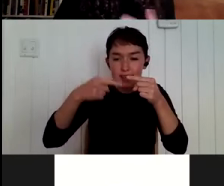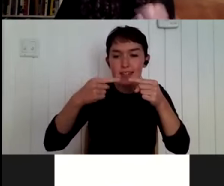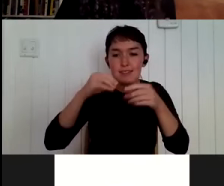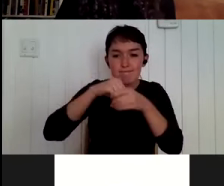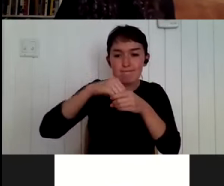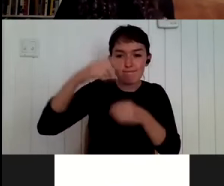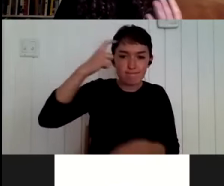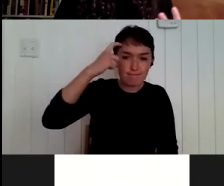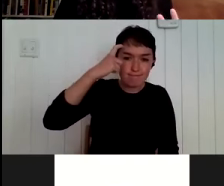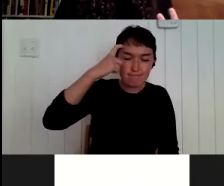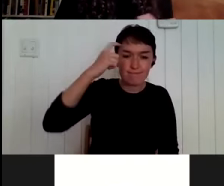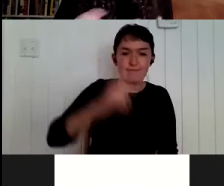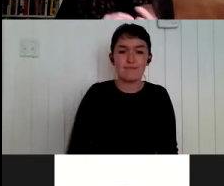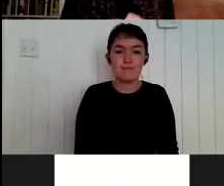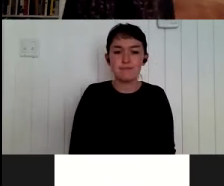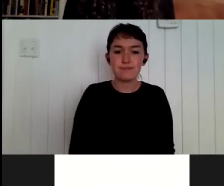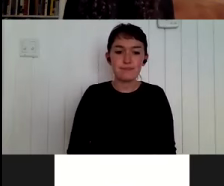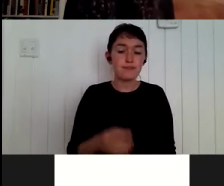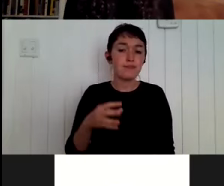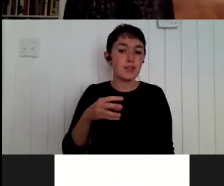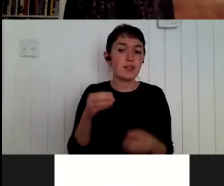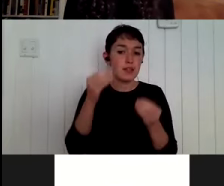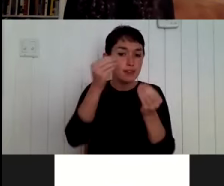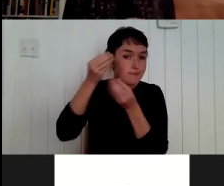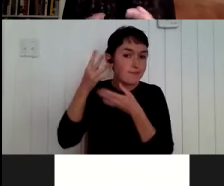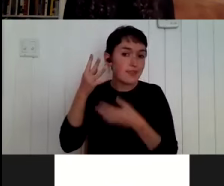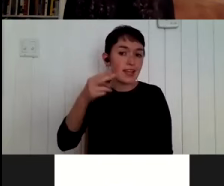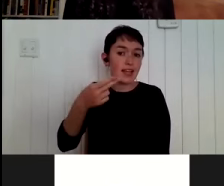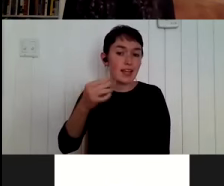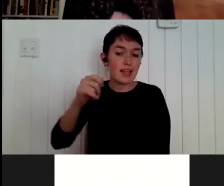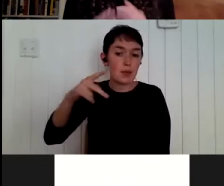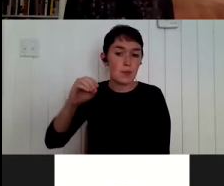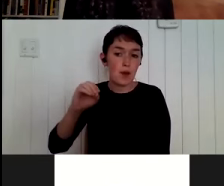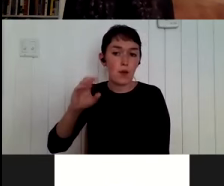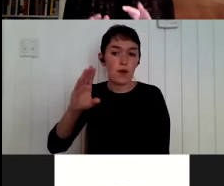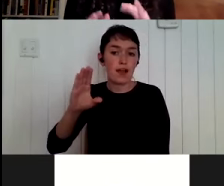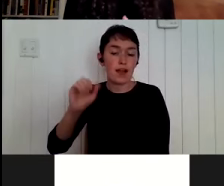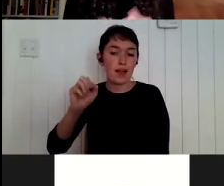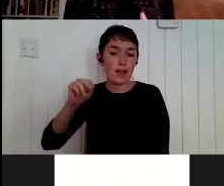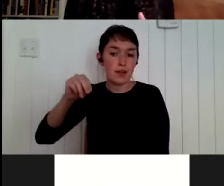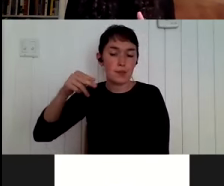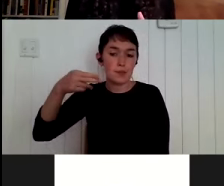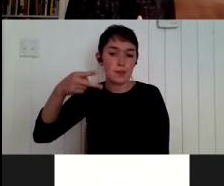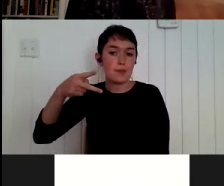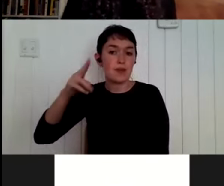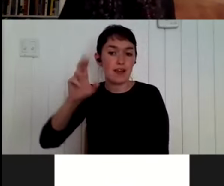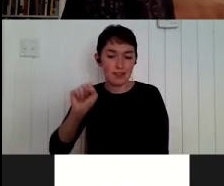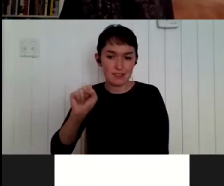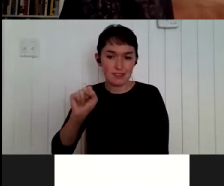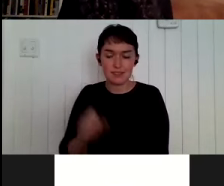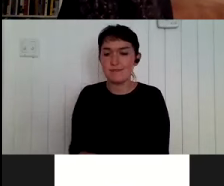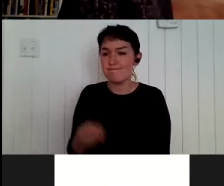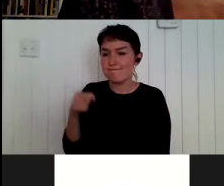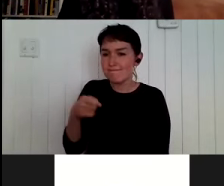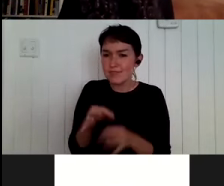information are passed to an area known as the hippocampus. This is a region that's critical in the formation of memories and that